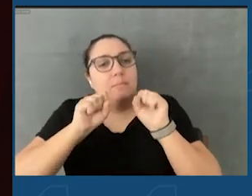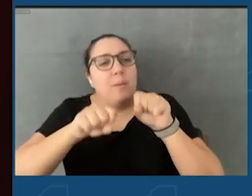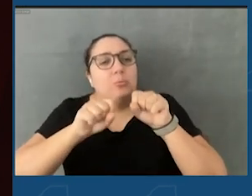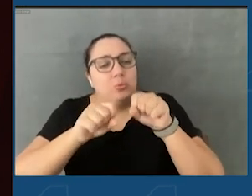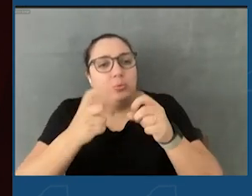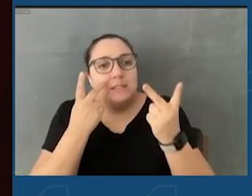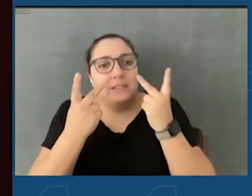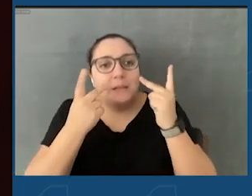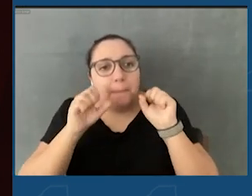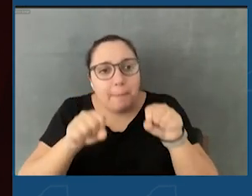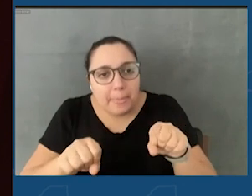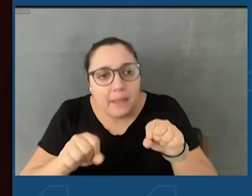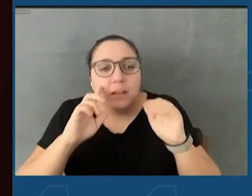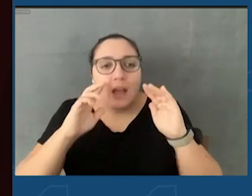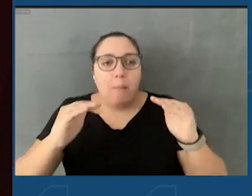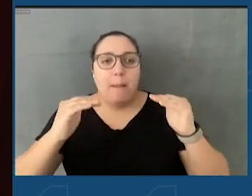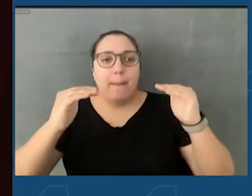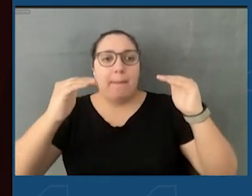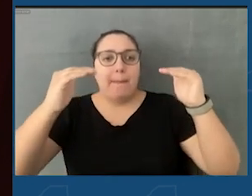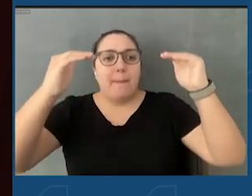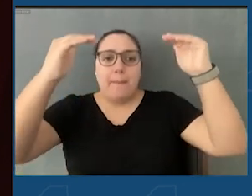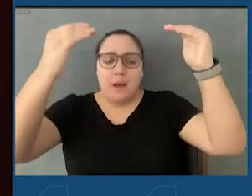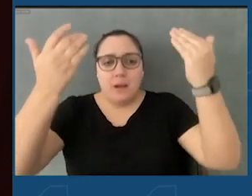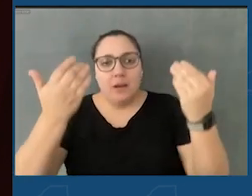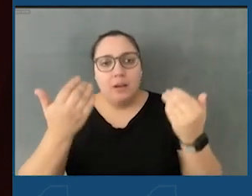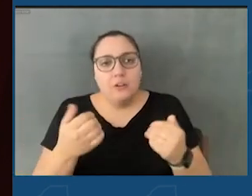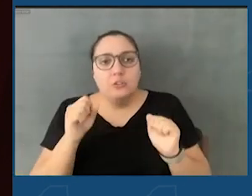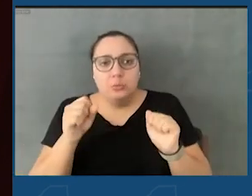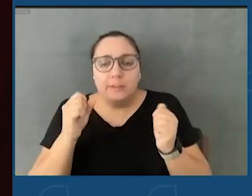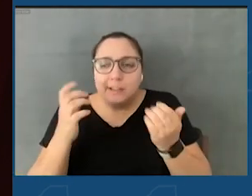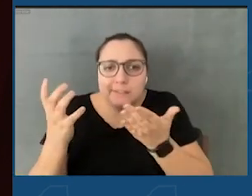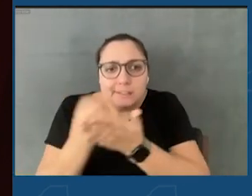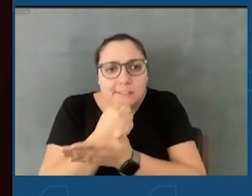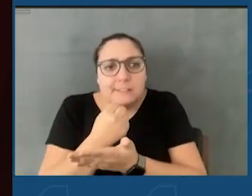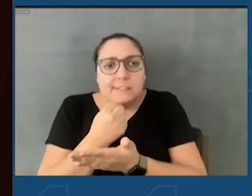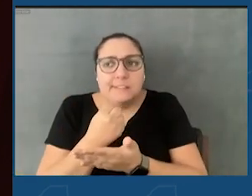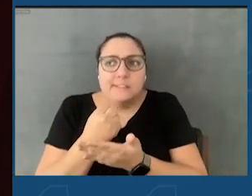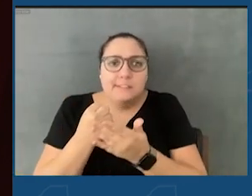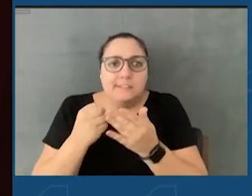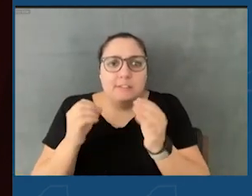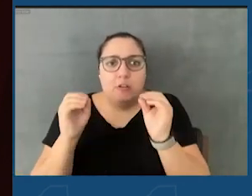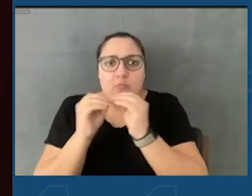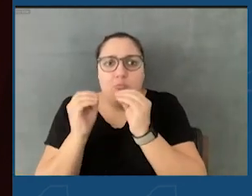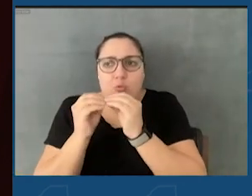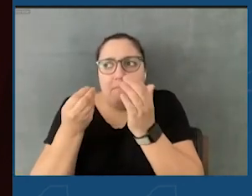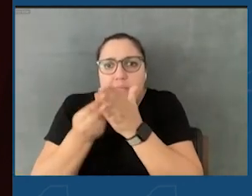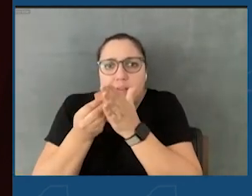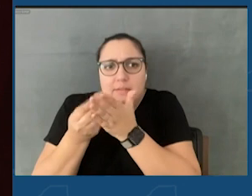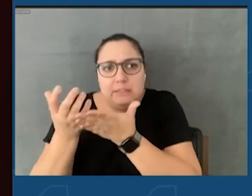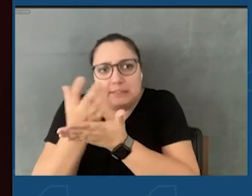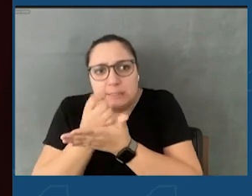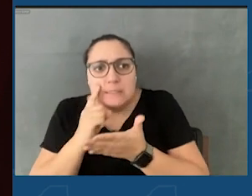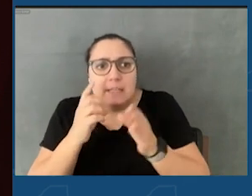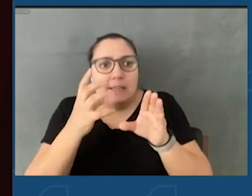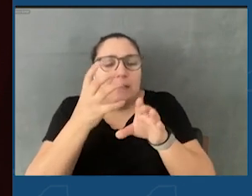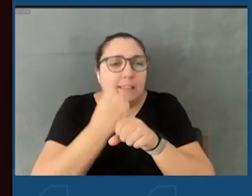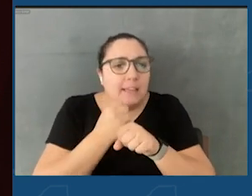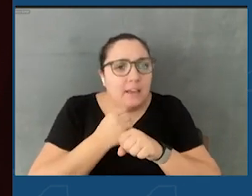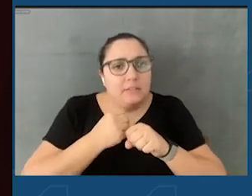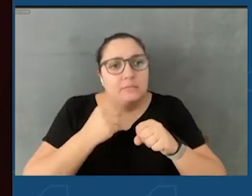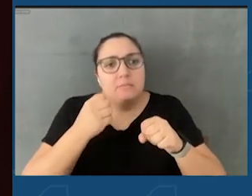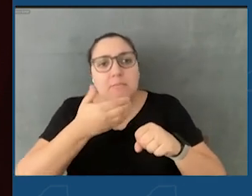have upward mobility as you're able to seek other means of income. And we're bringing those good paying jobs here right now. That's